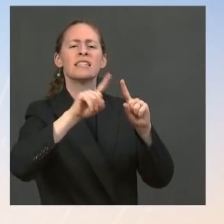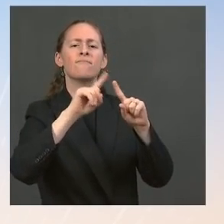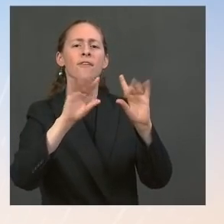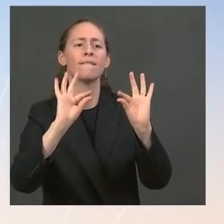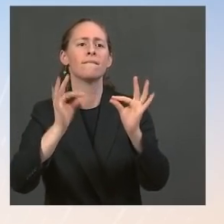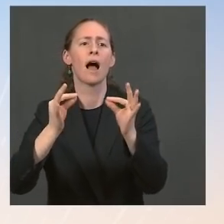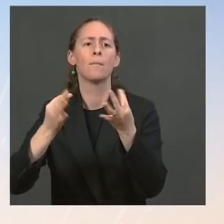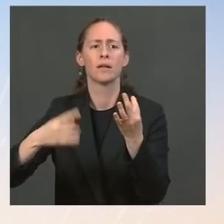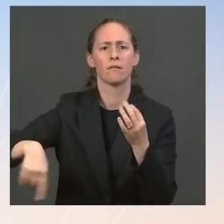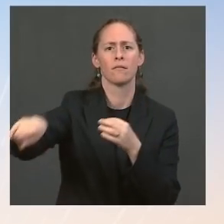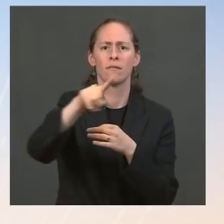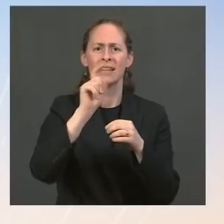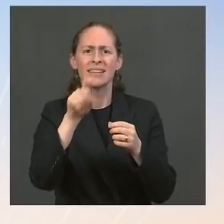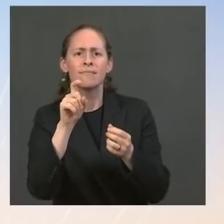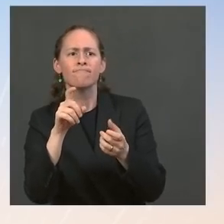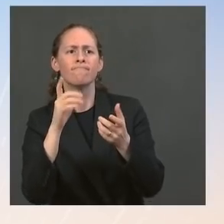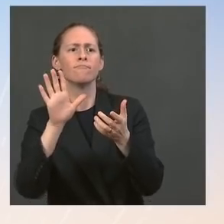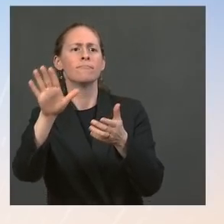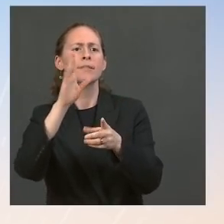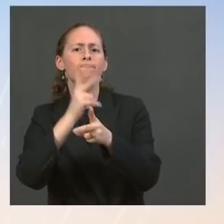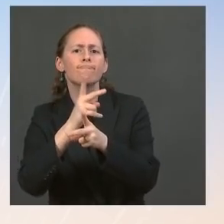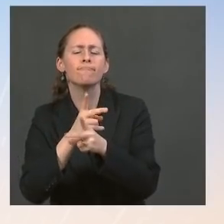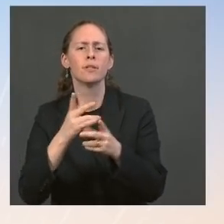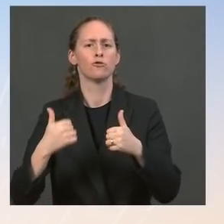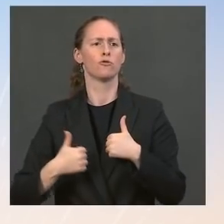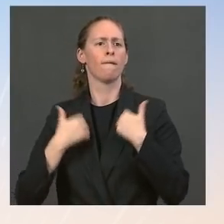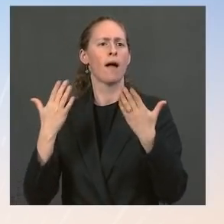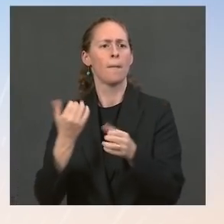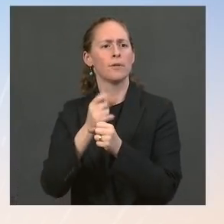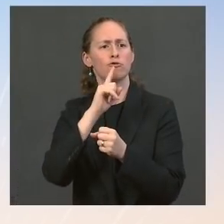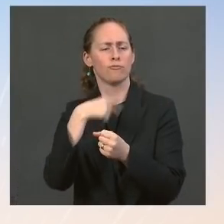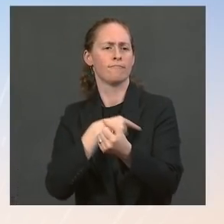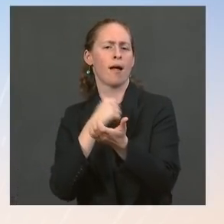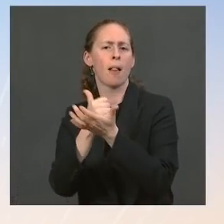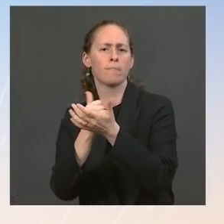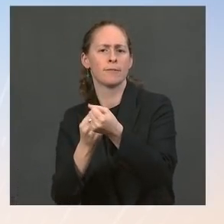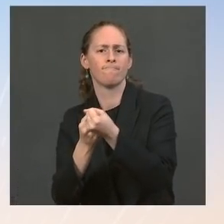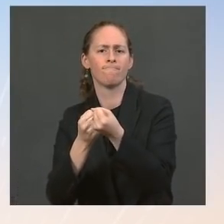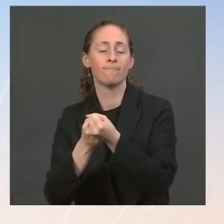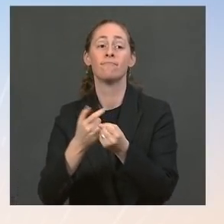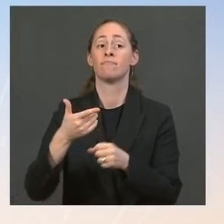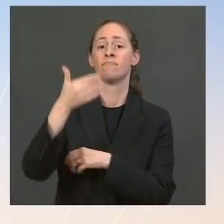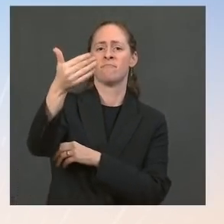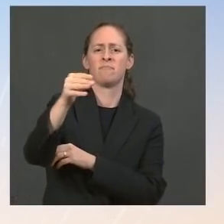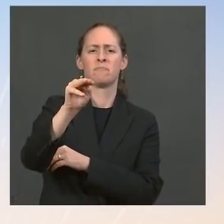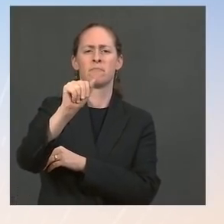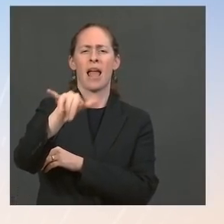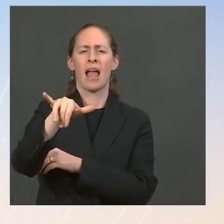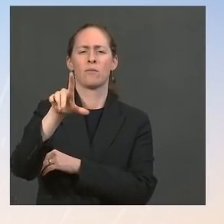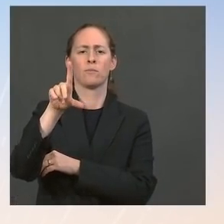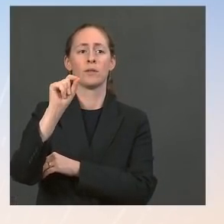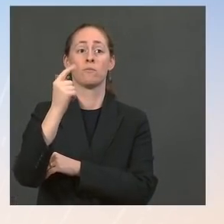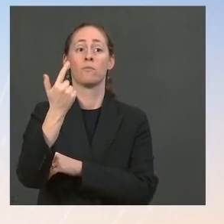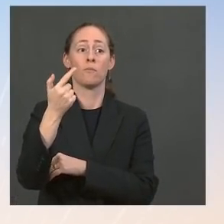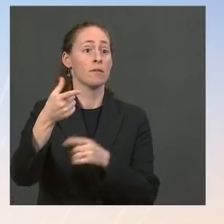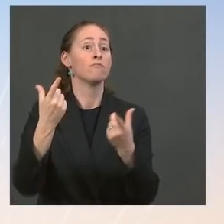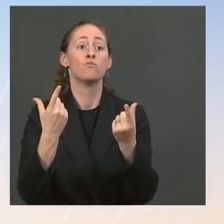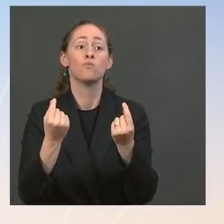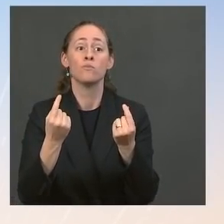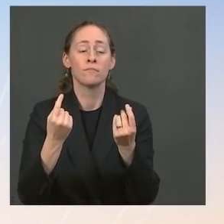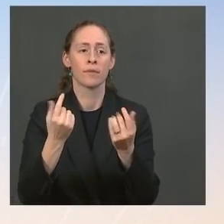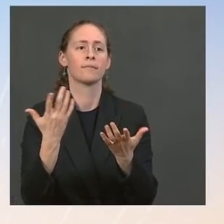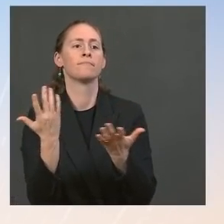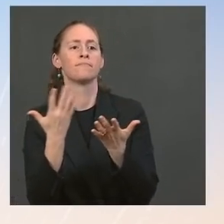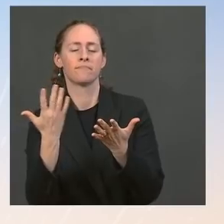In May of 2021, the Office of the First Lady and the National Security Council launched a Joining Forces Interagency Policy Committee